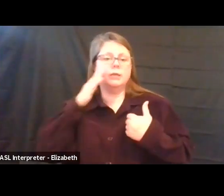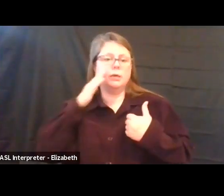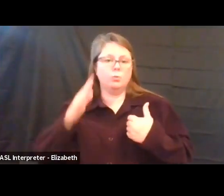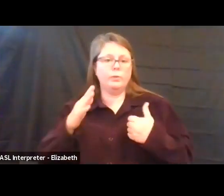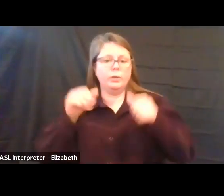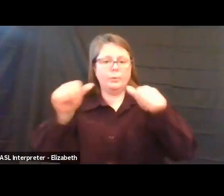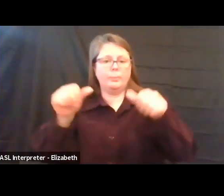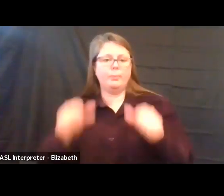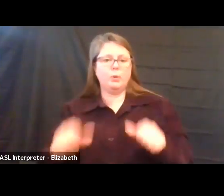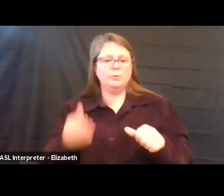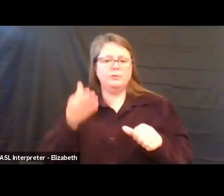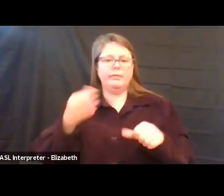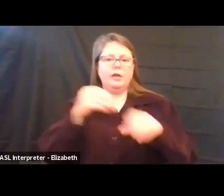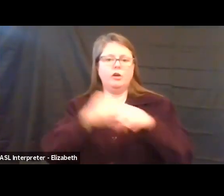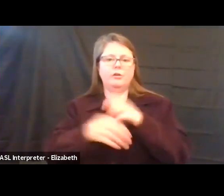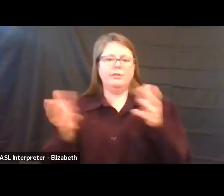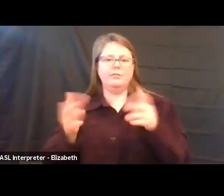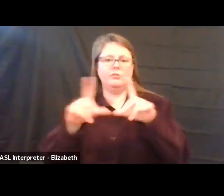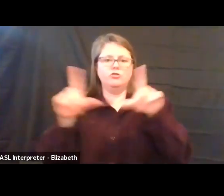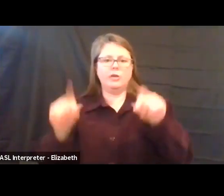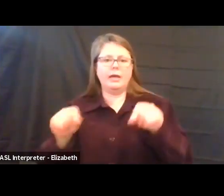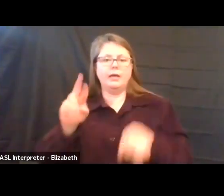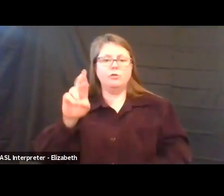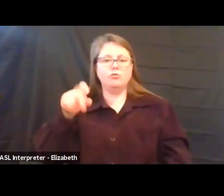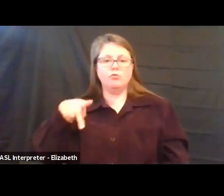not already there. It's